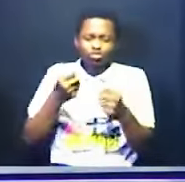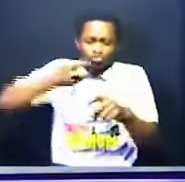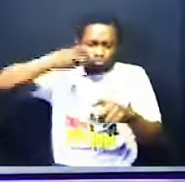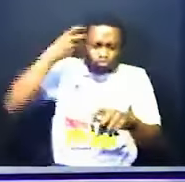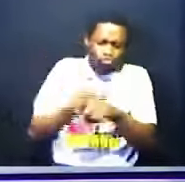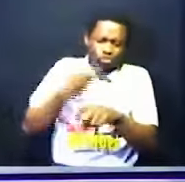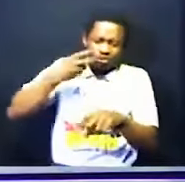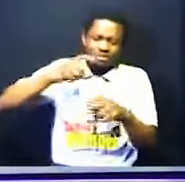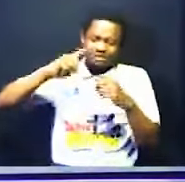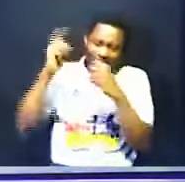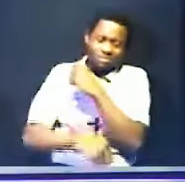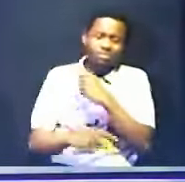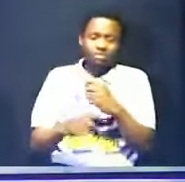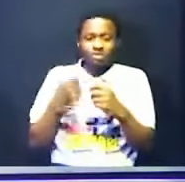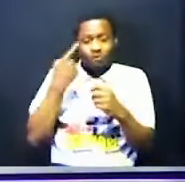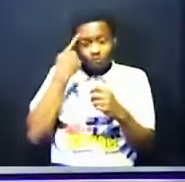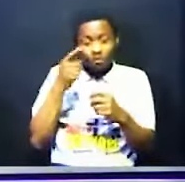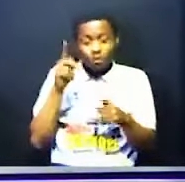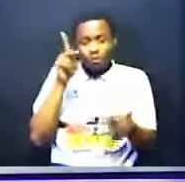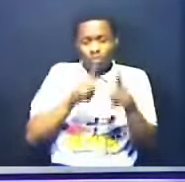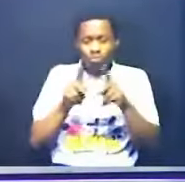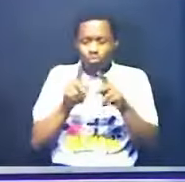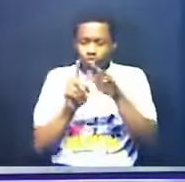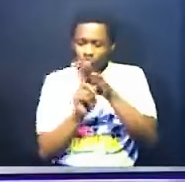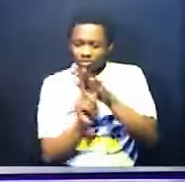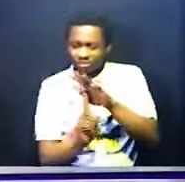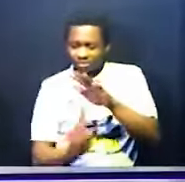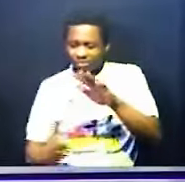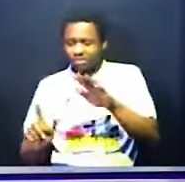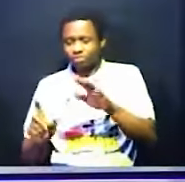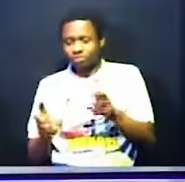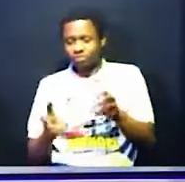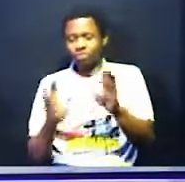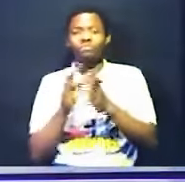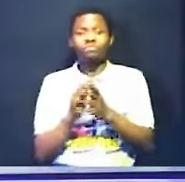The one who hates correction